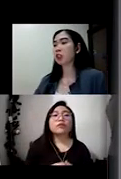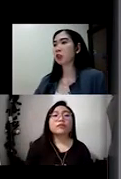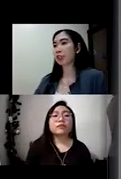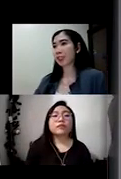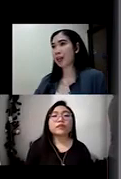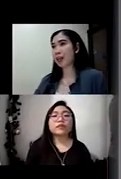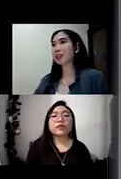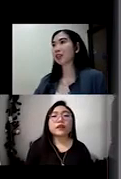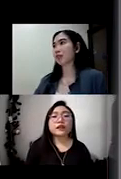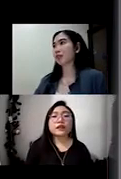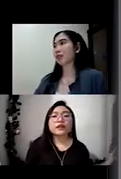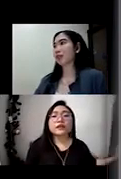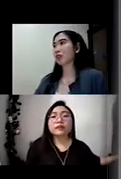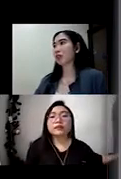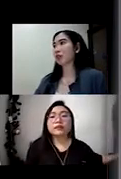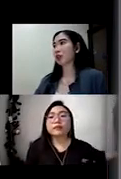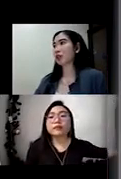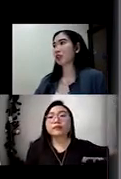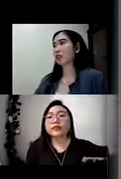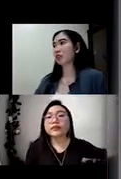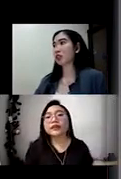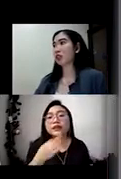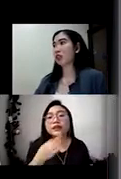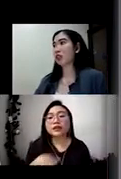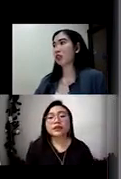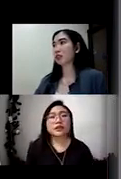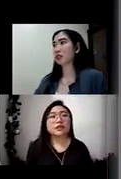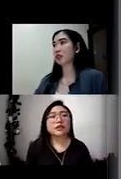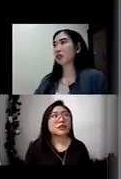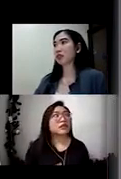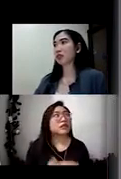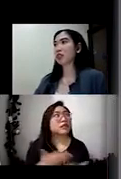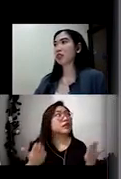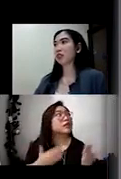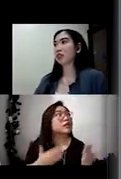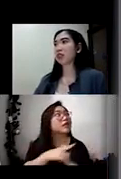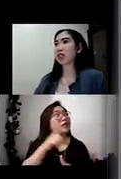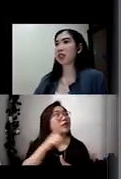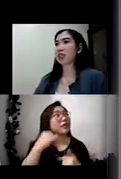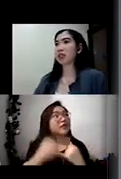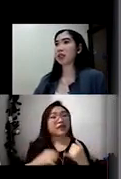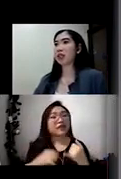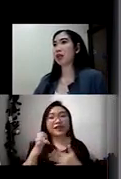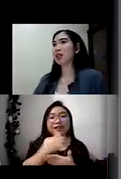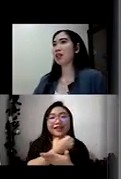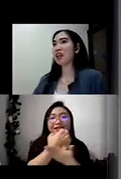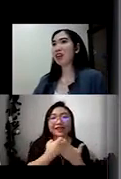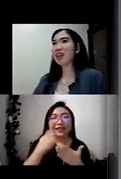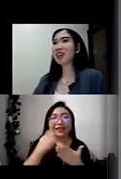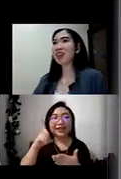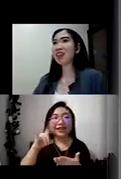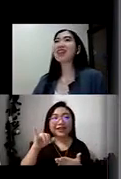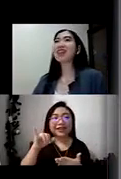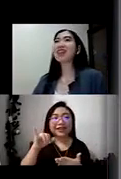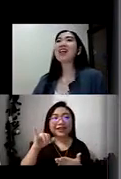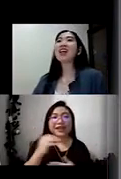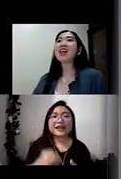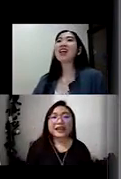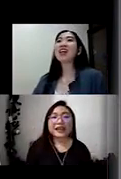version history niya. Yan. So, kailan siya huling na-edit? Sino yung nag-edit sa kanya? And,